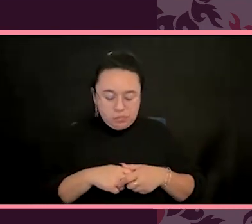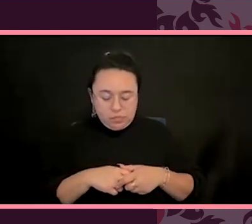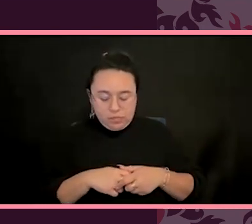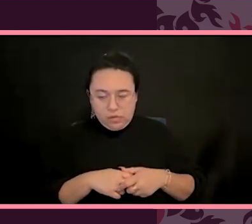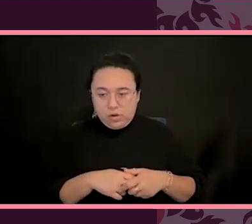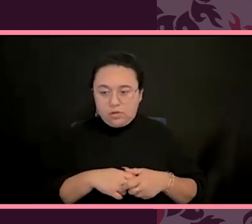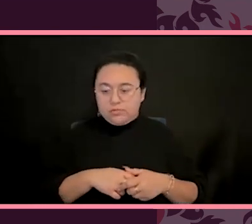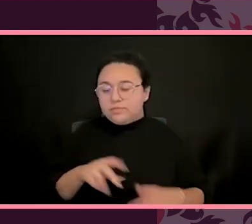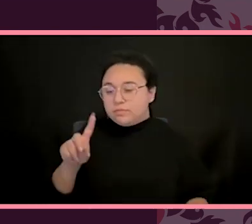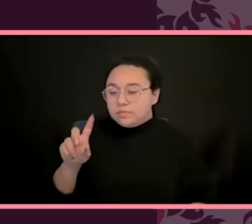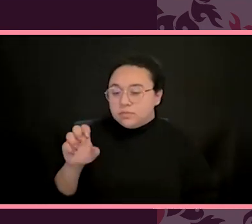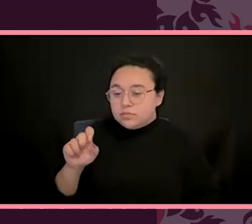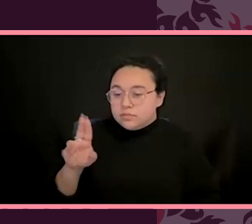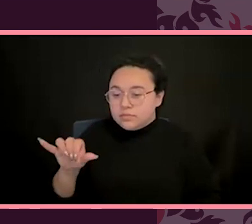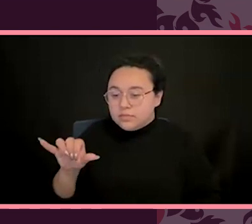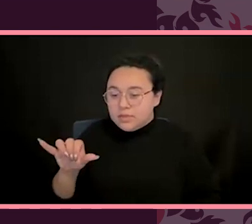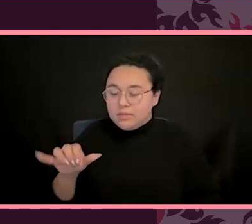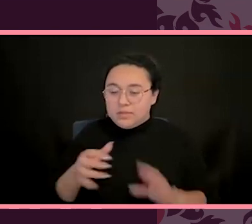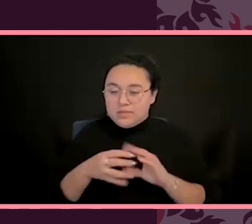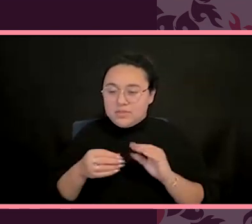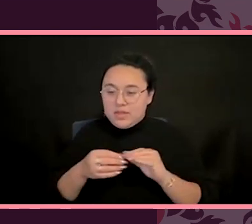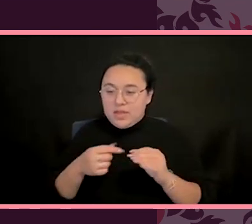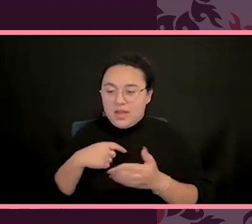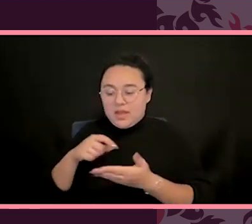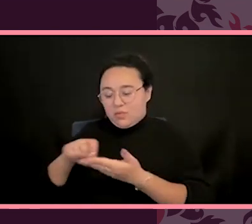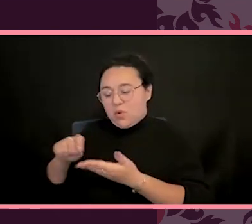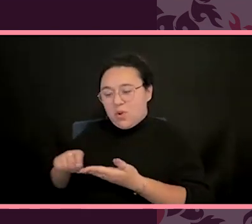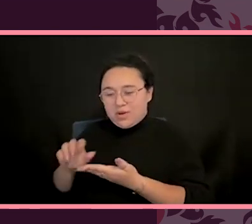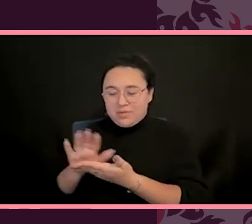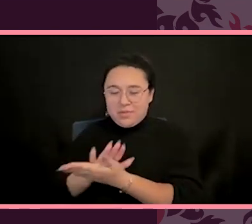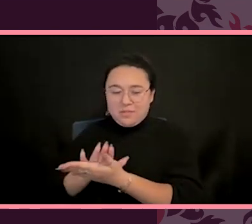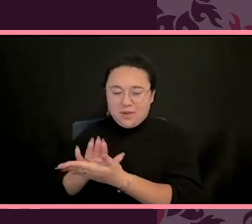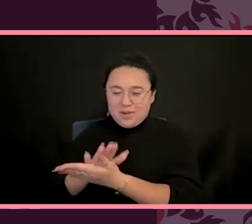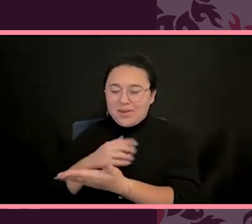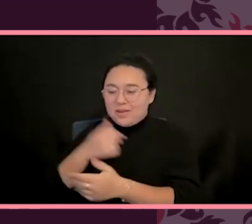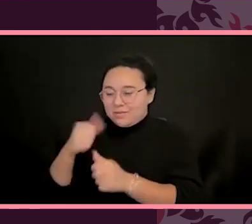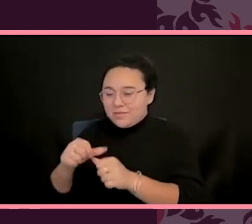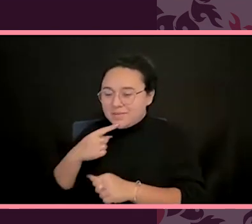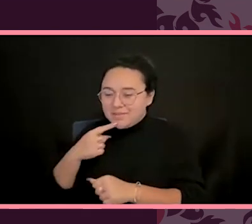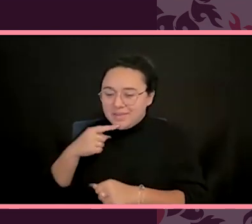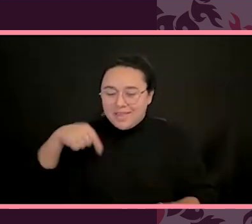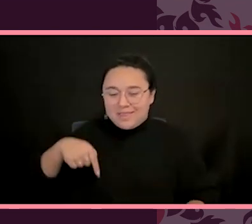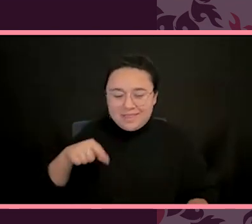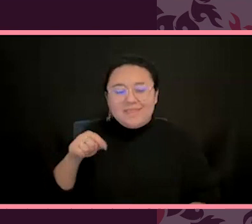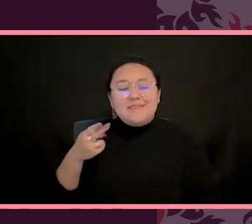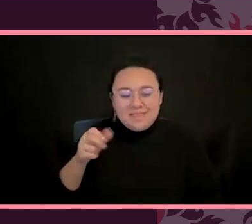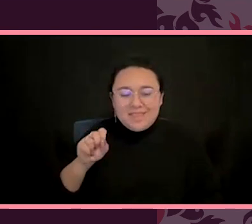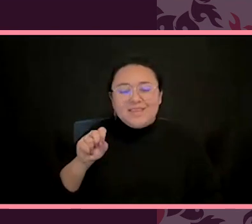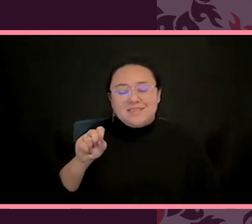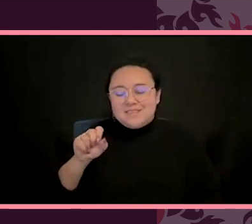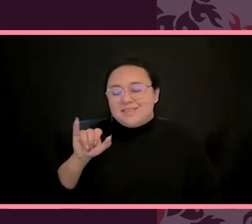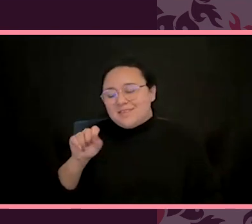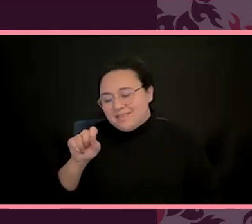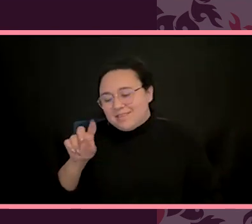This is Destiny. And I just want to start by saying I wrote on a sticky note so I remember to say this is Destiny. So that's how